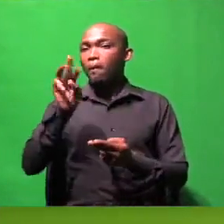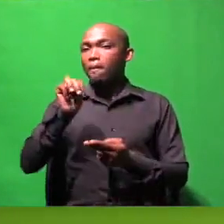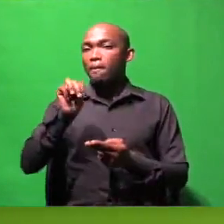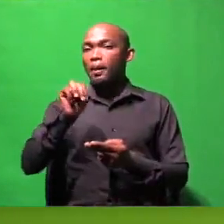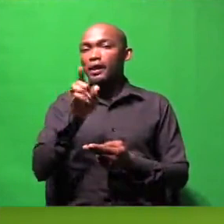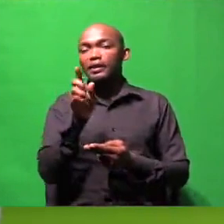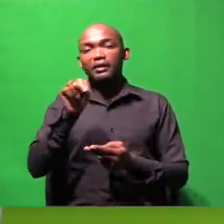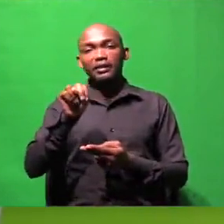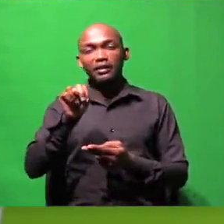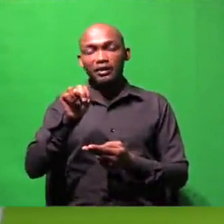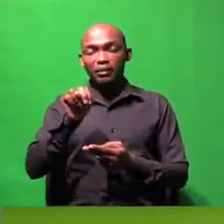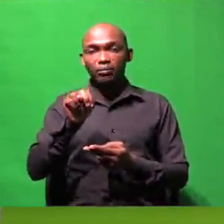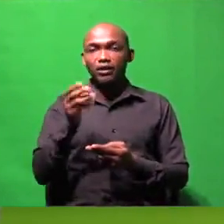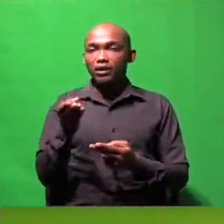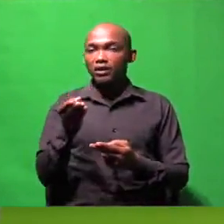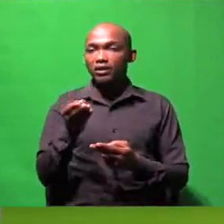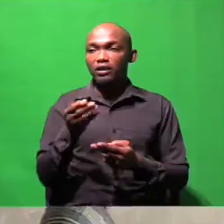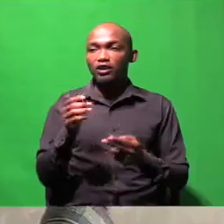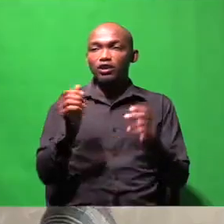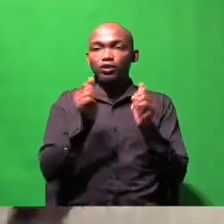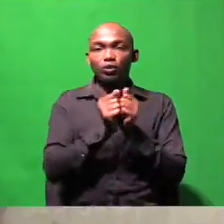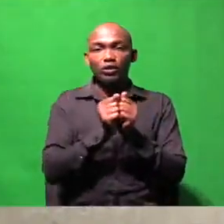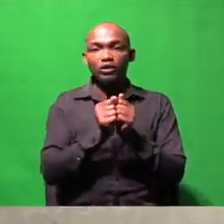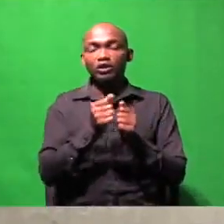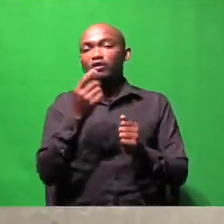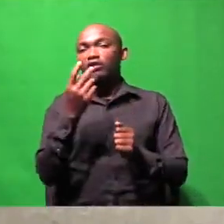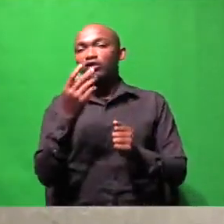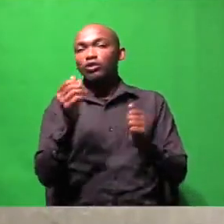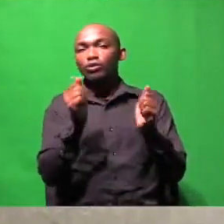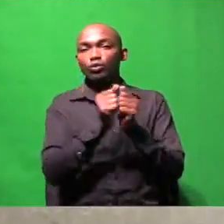has 24 in mass and 12